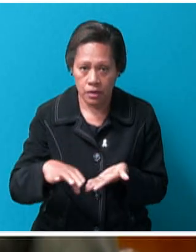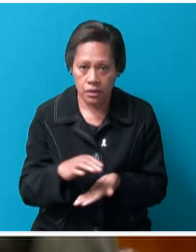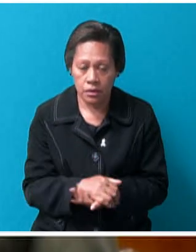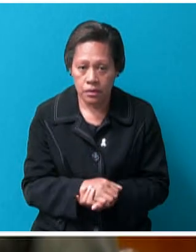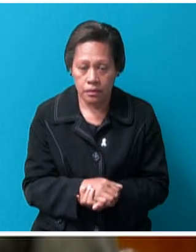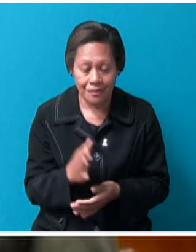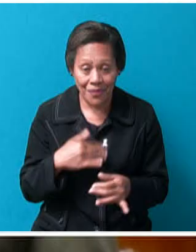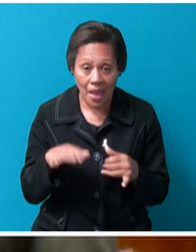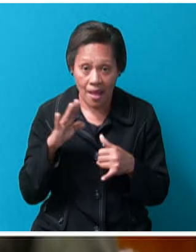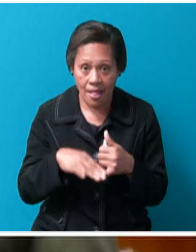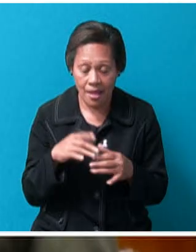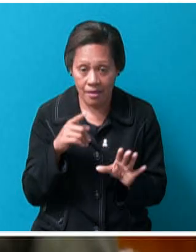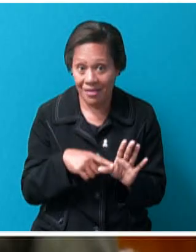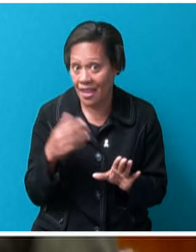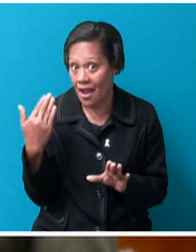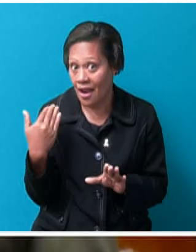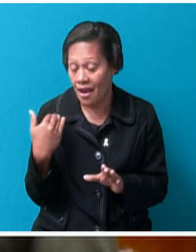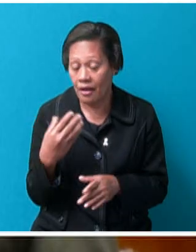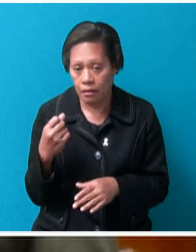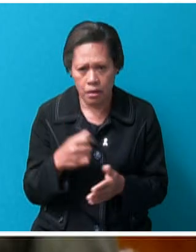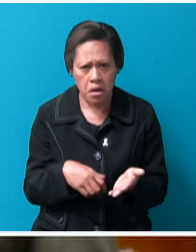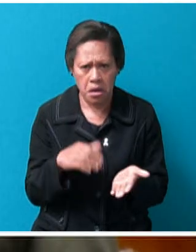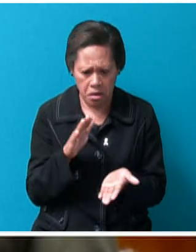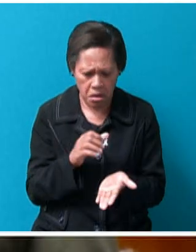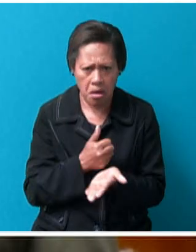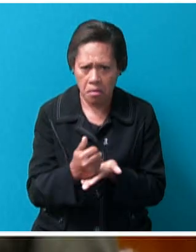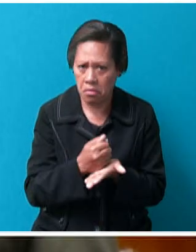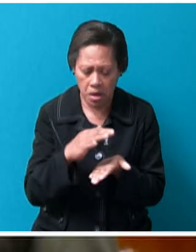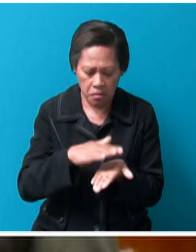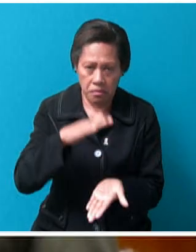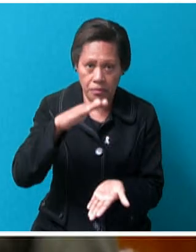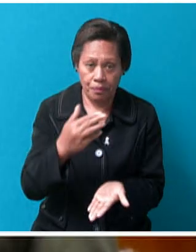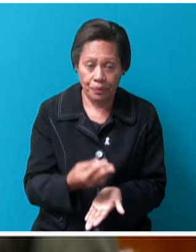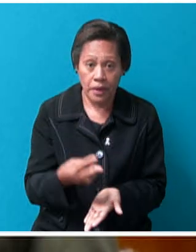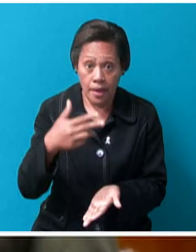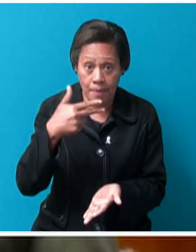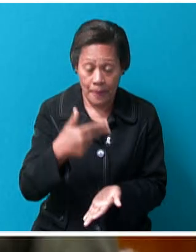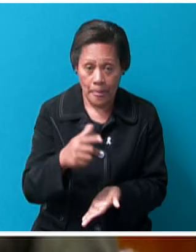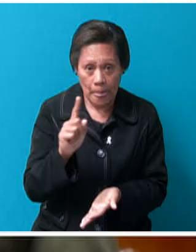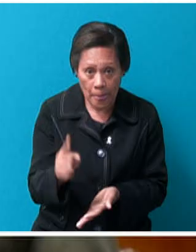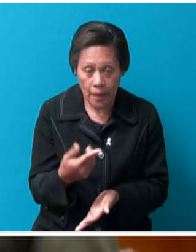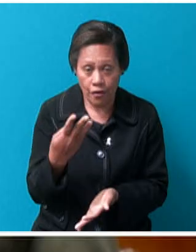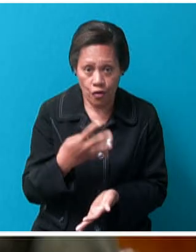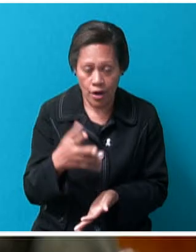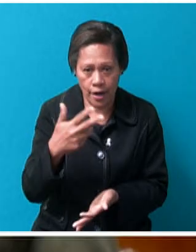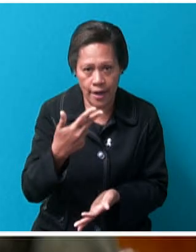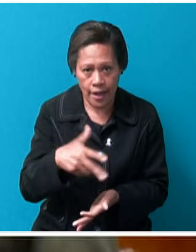Last year, these numbers increased by 8,482.